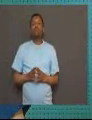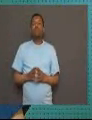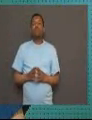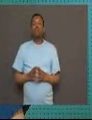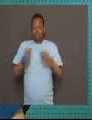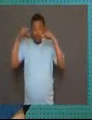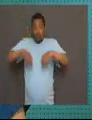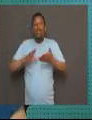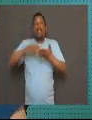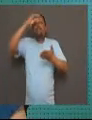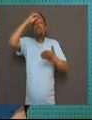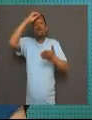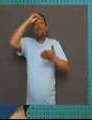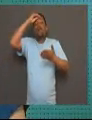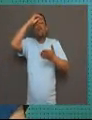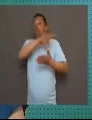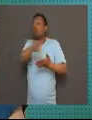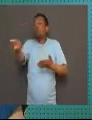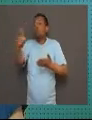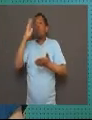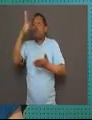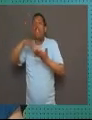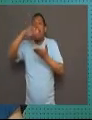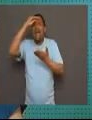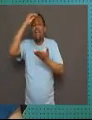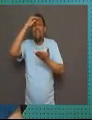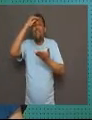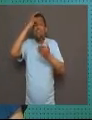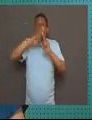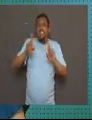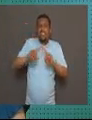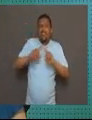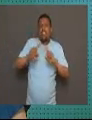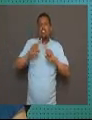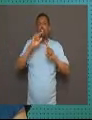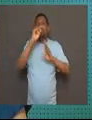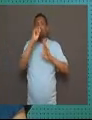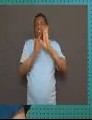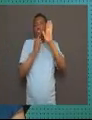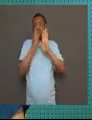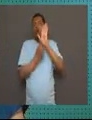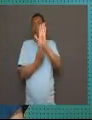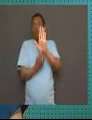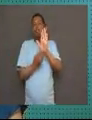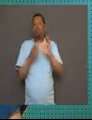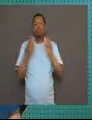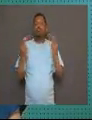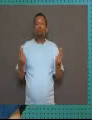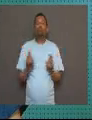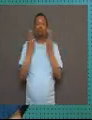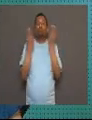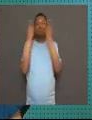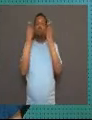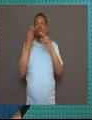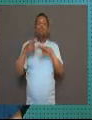In today's lesson, you will learn about the different symbols that are used on